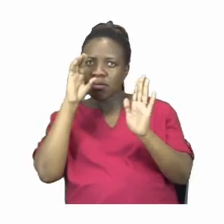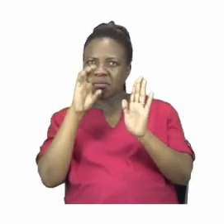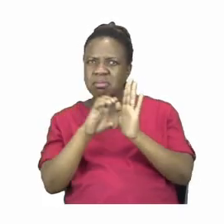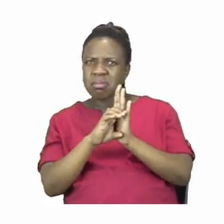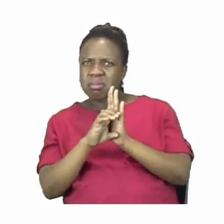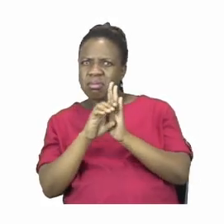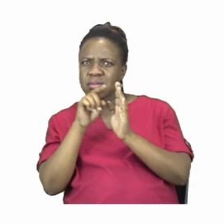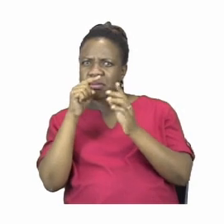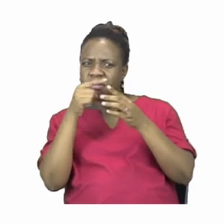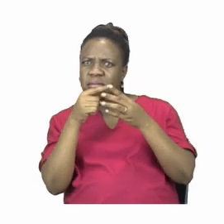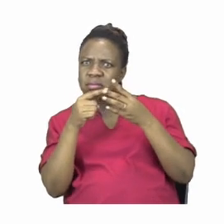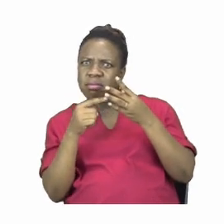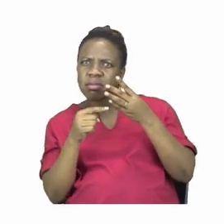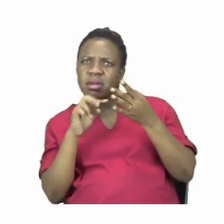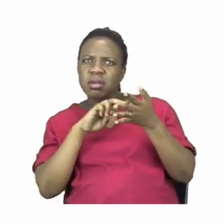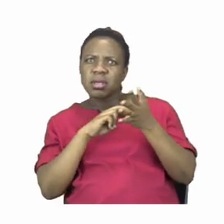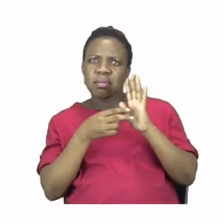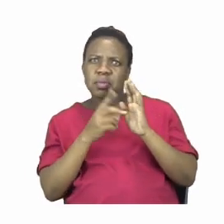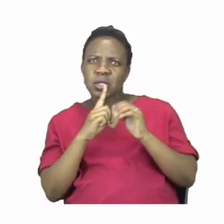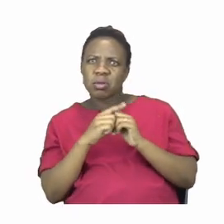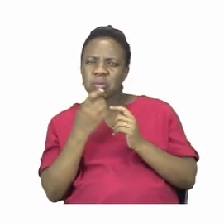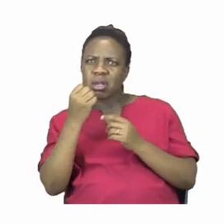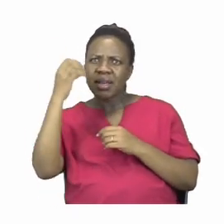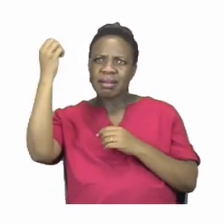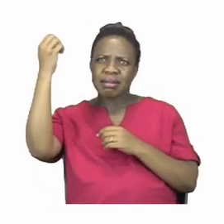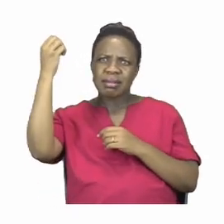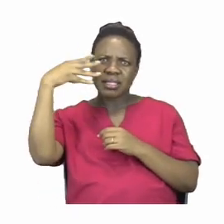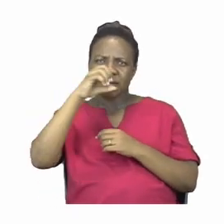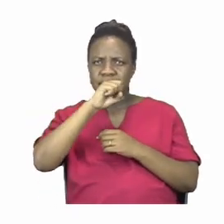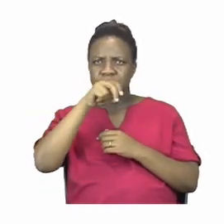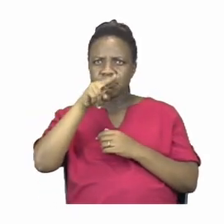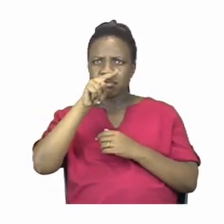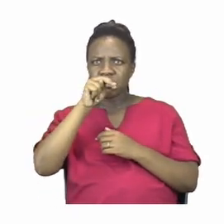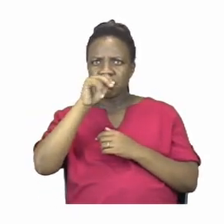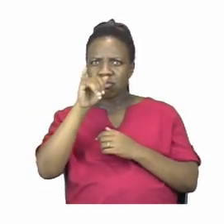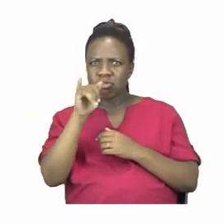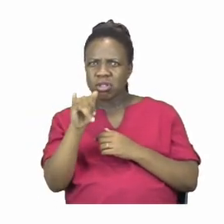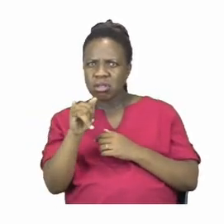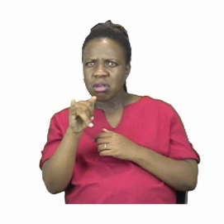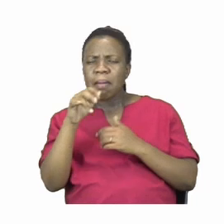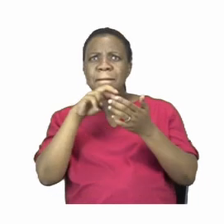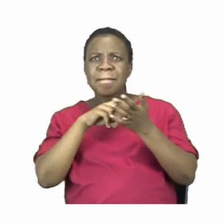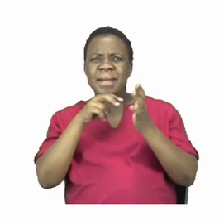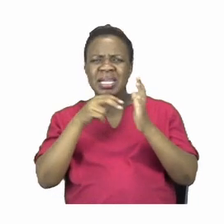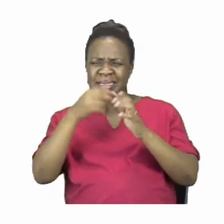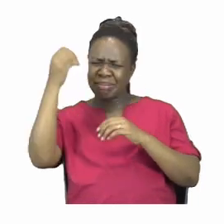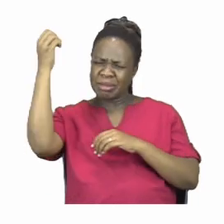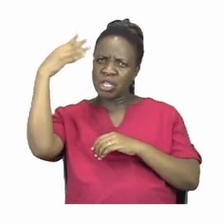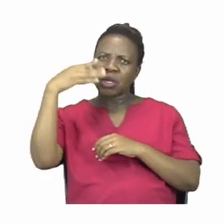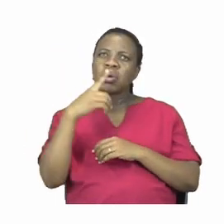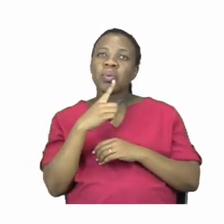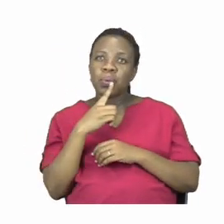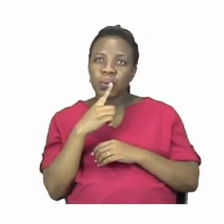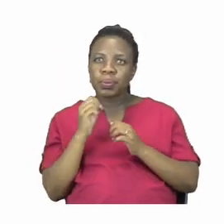key. Now there's a picture of a sun, and that means that on this day it was sunny. Then